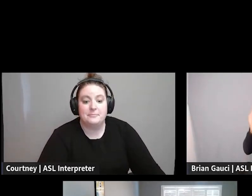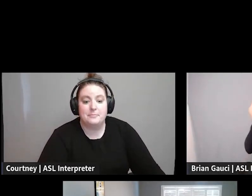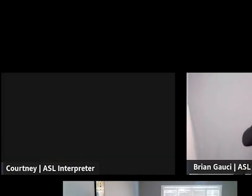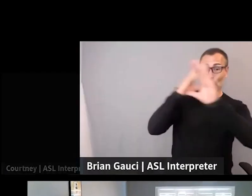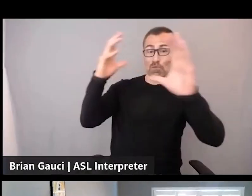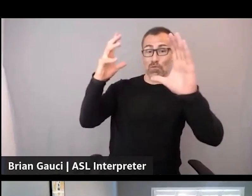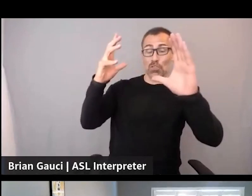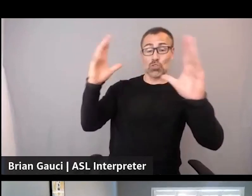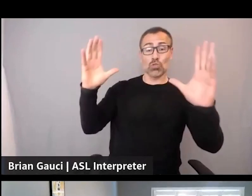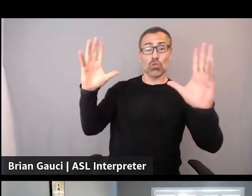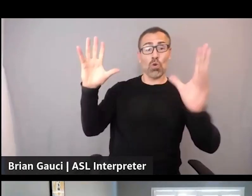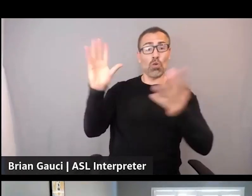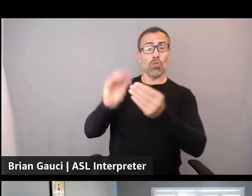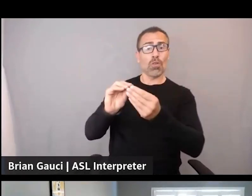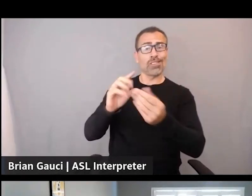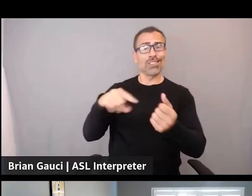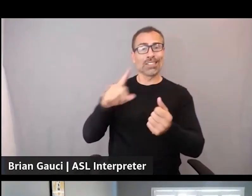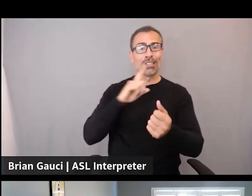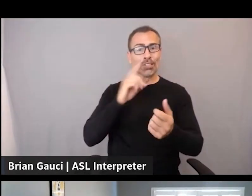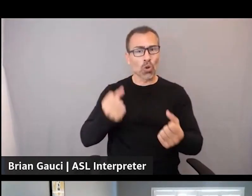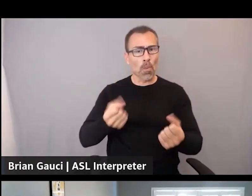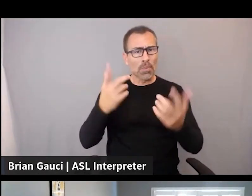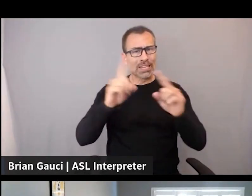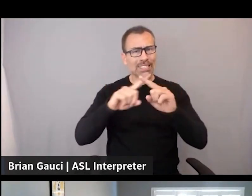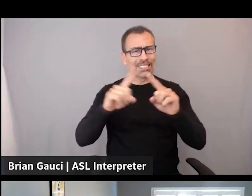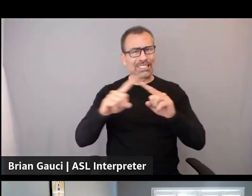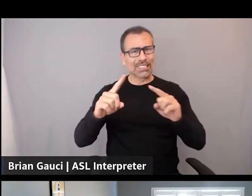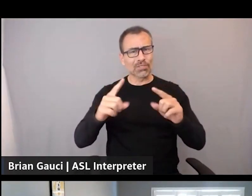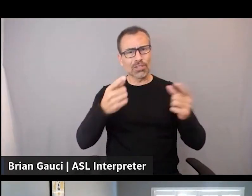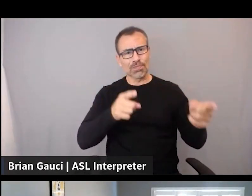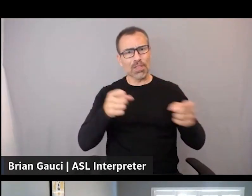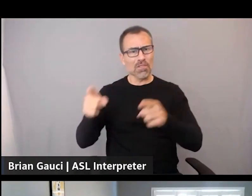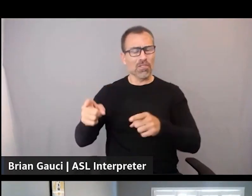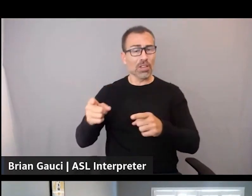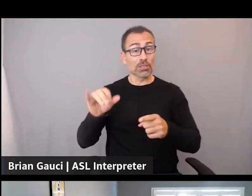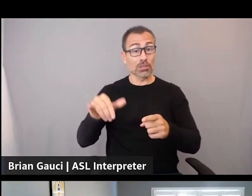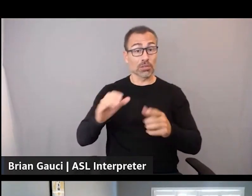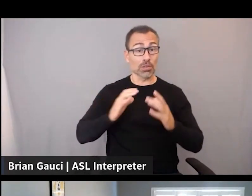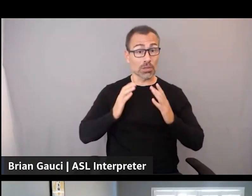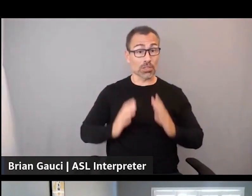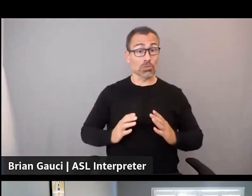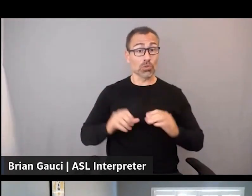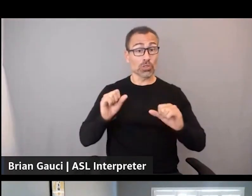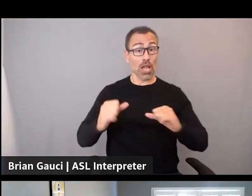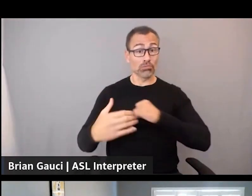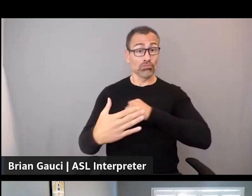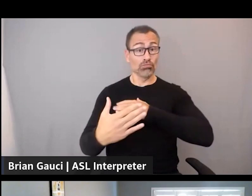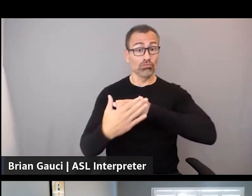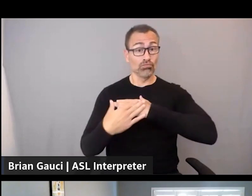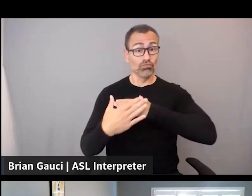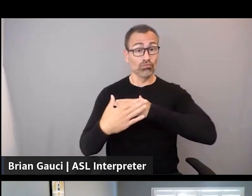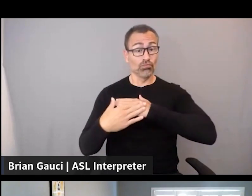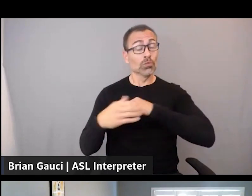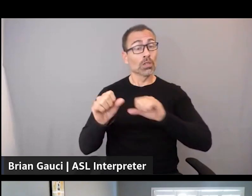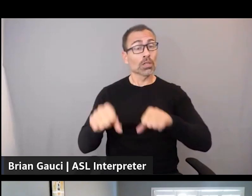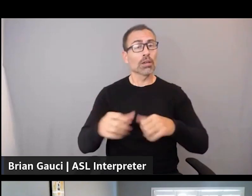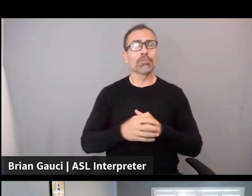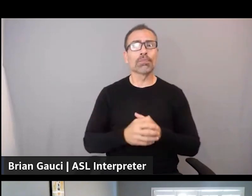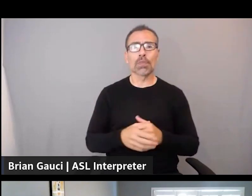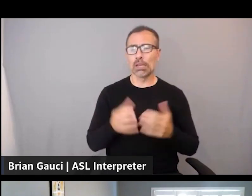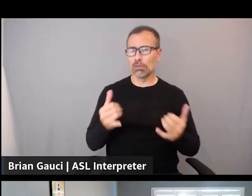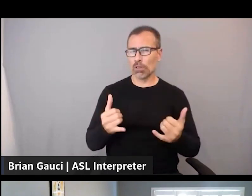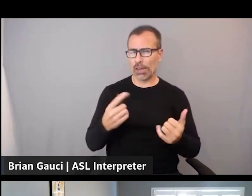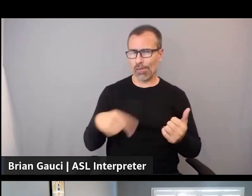there are so many different events that customers can get notified on, right? Right now, for